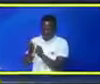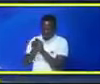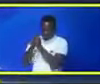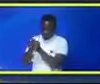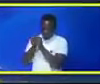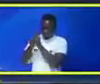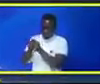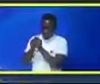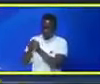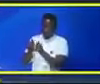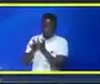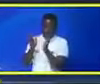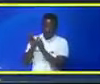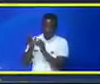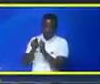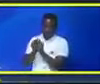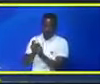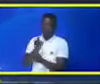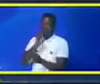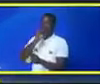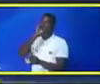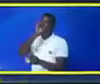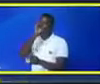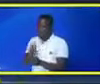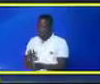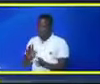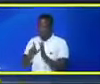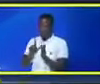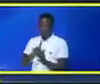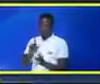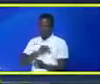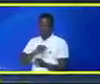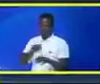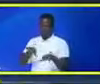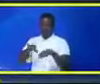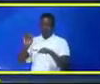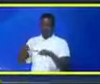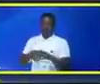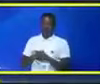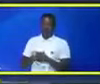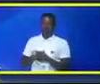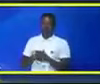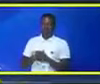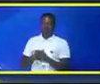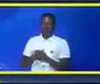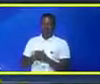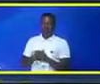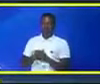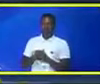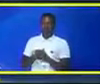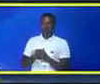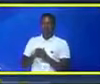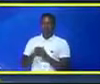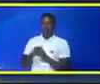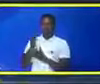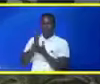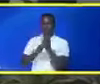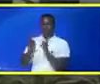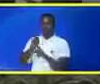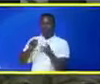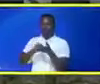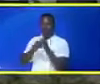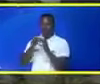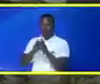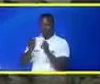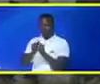with authenticity and genuineness. For some, you may need to dissociate